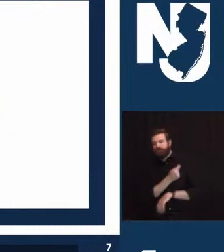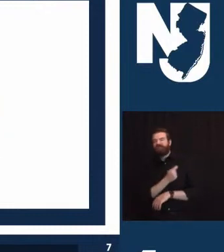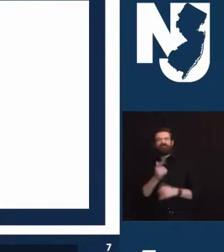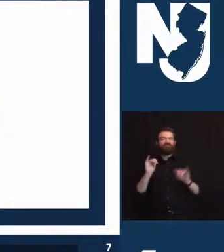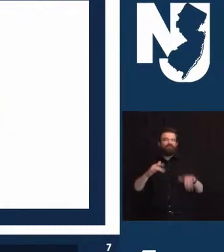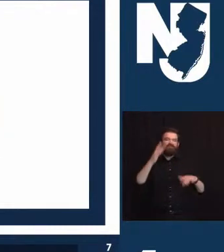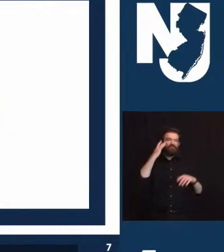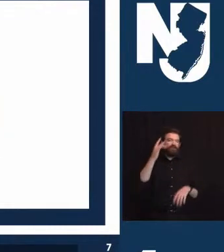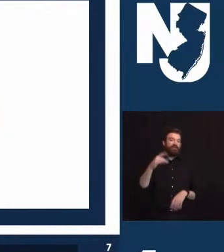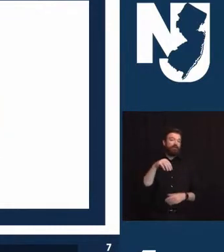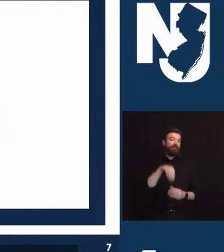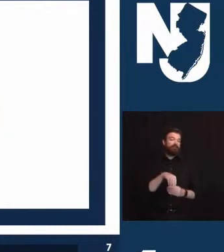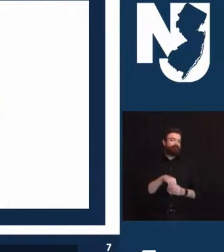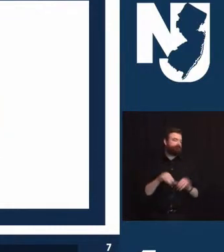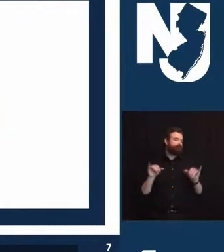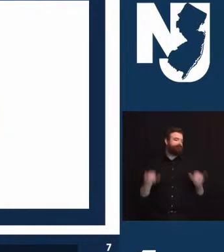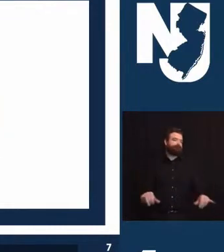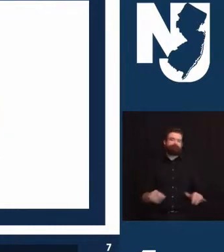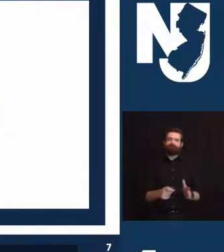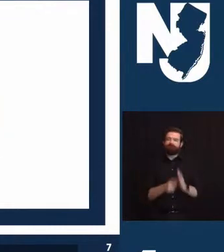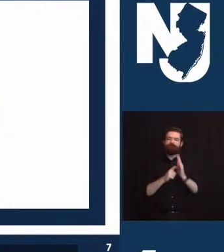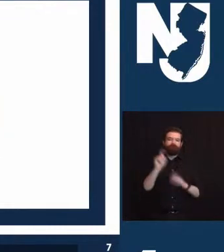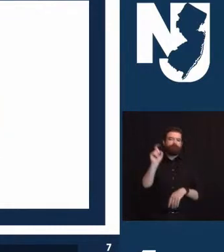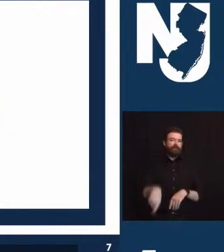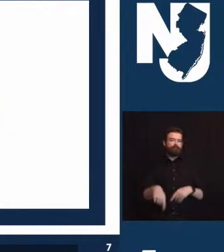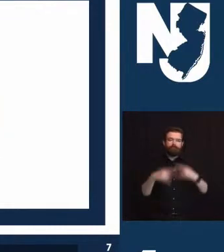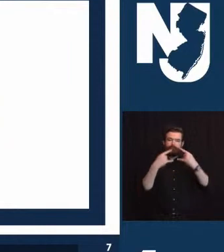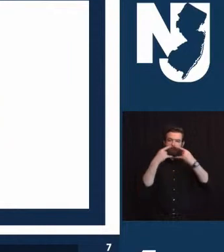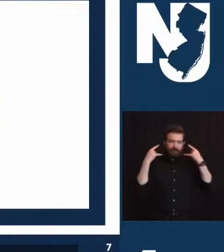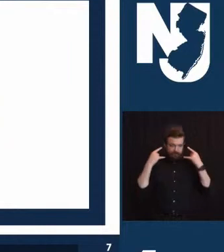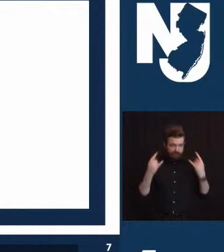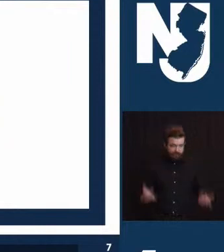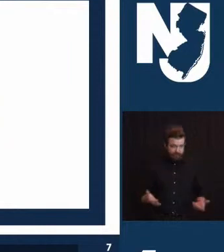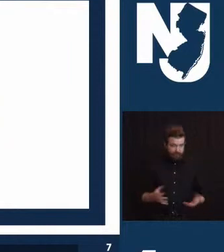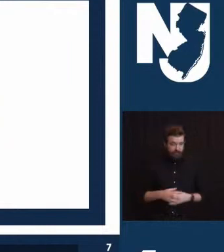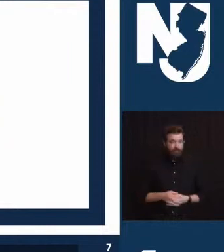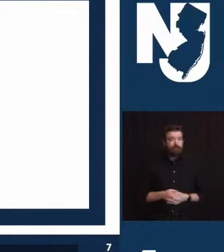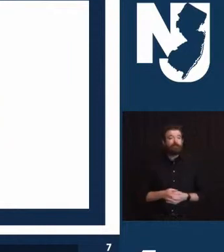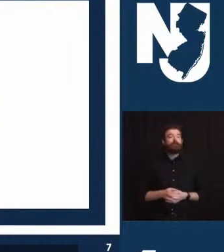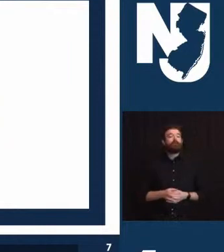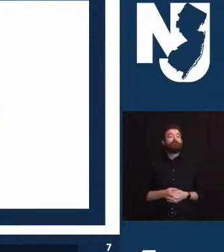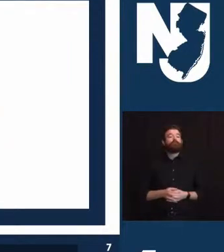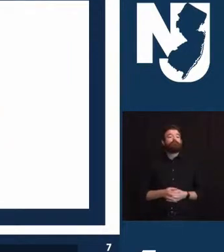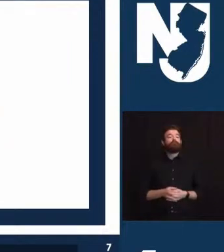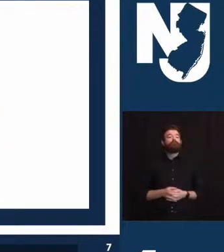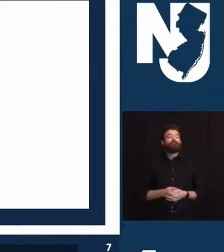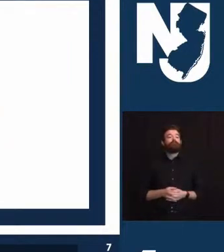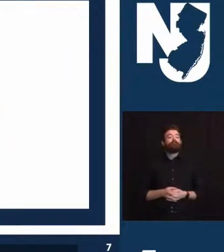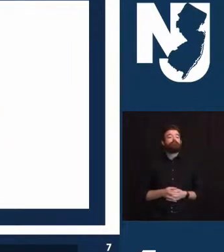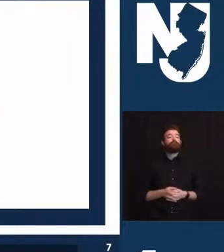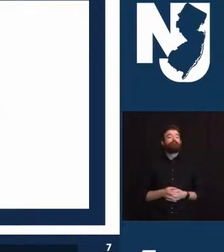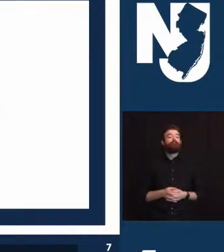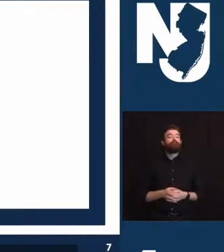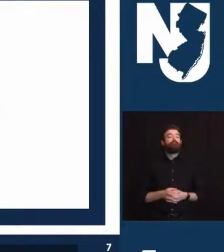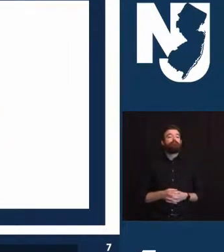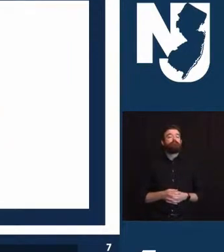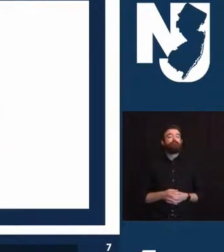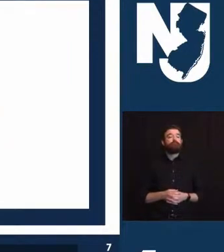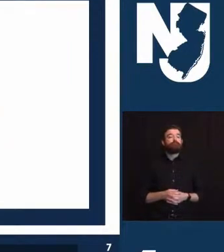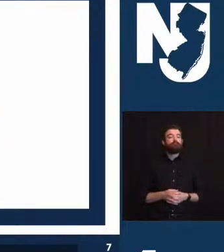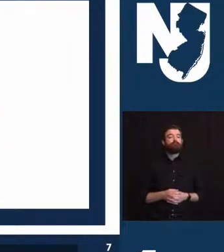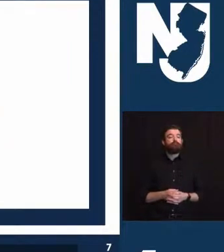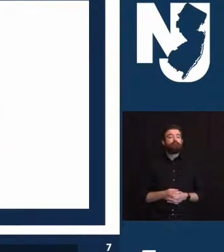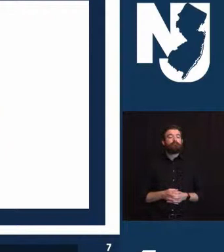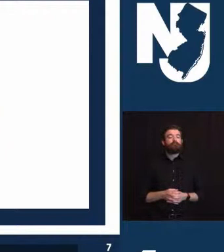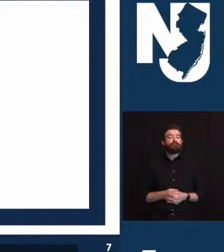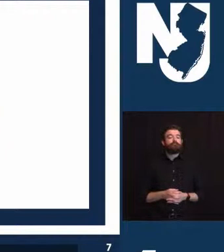And I think that's the way that we have to look at this. As I've said time and again, we've gotten as far as we have